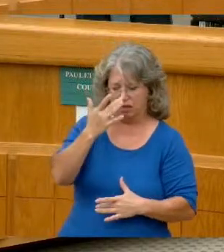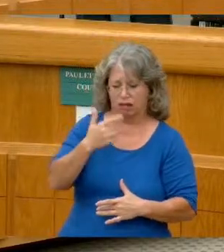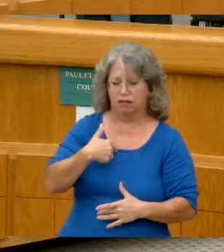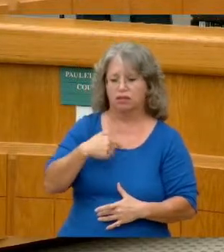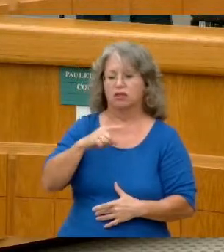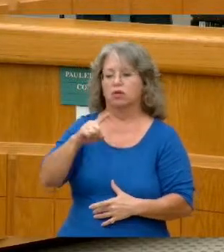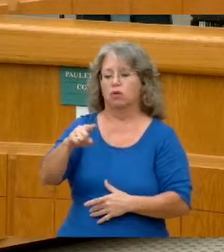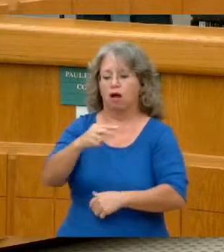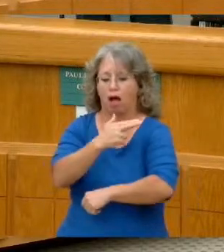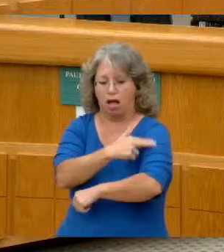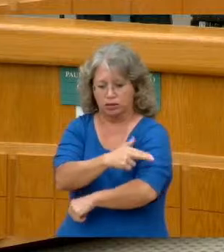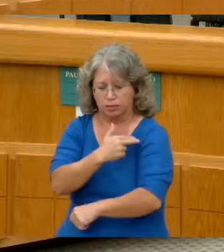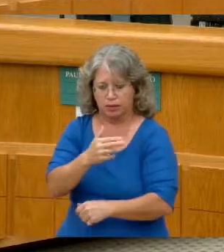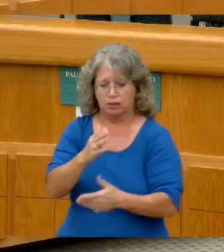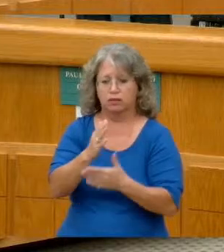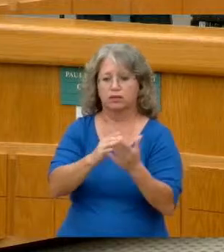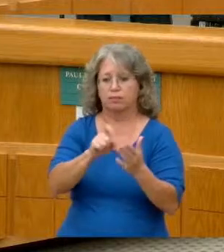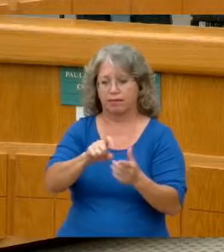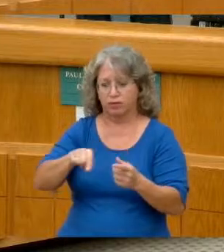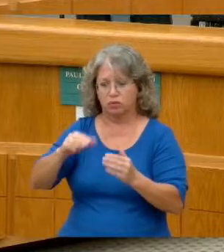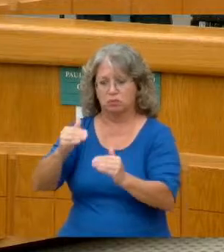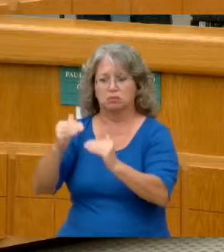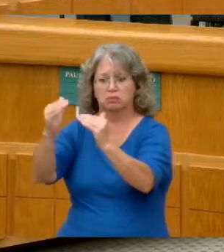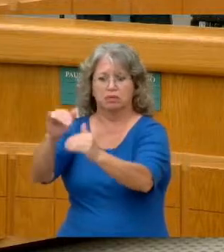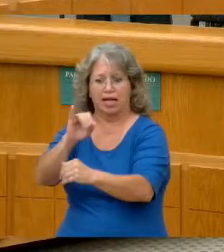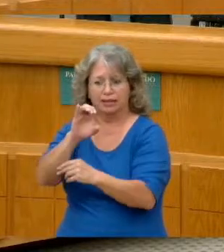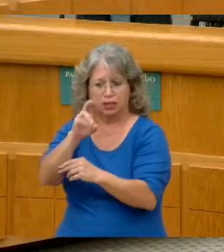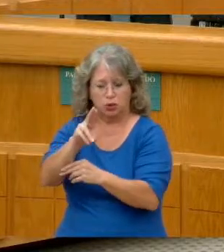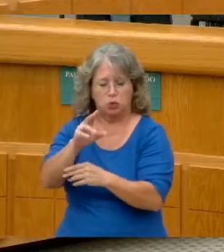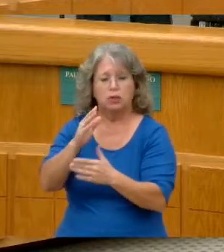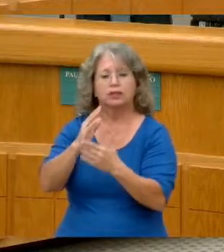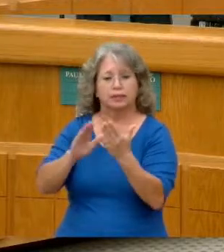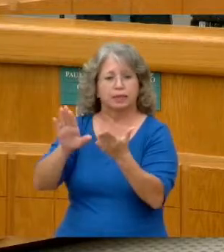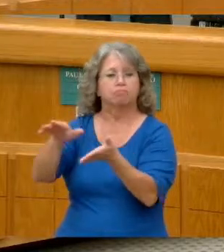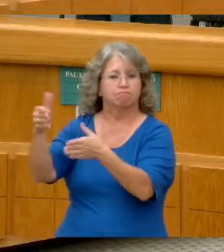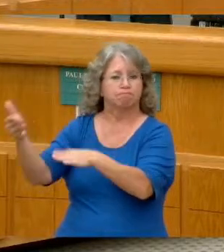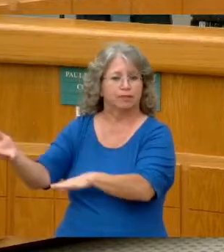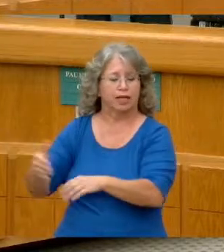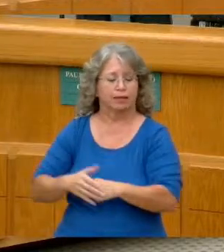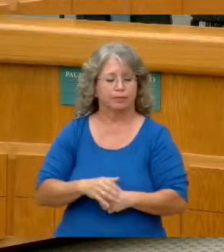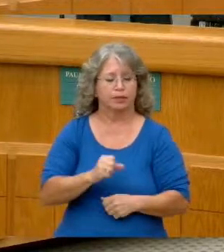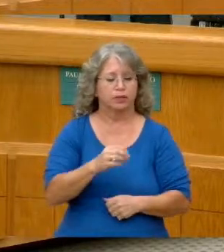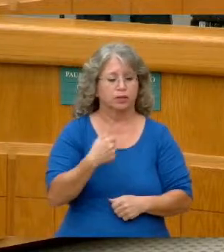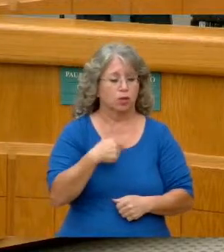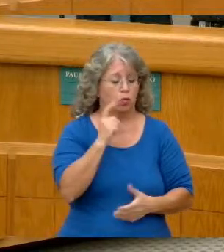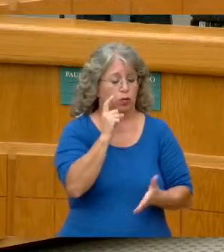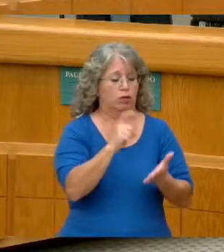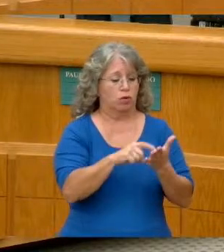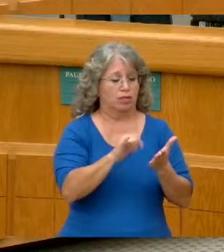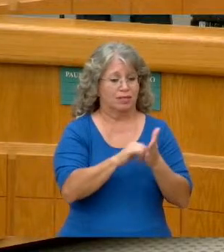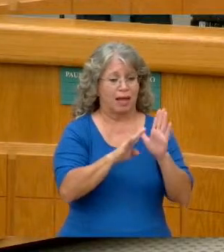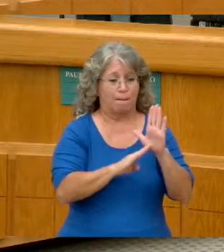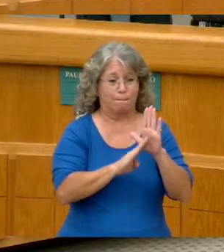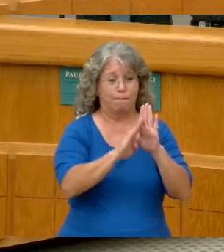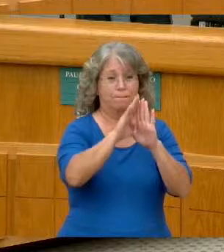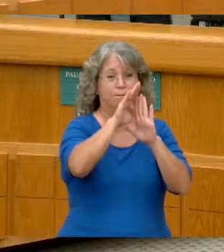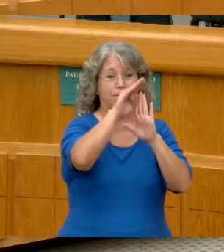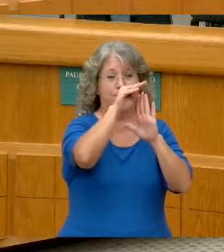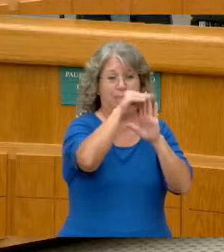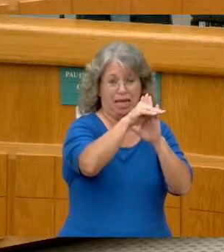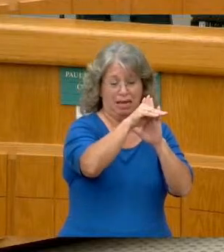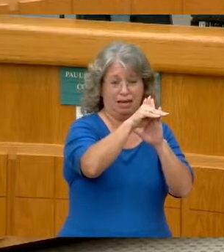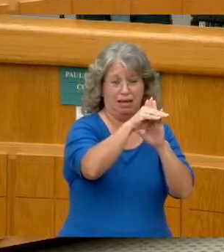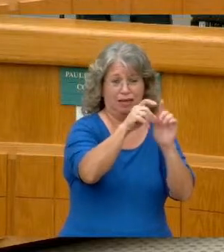die. And so what we're seeing now is we're seeing that that peak was there July 17th, but you're still seeing